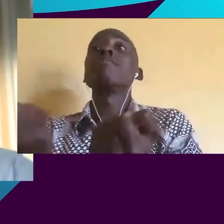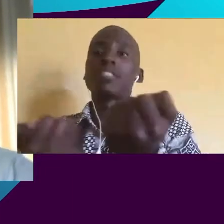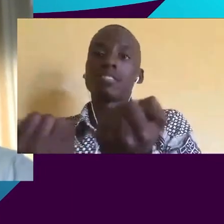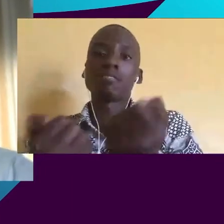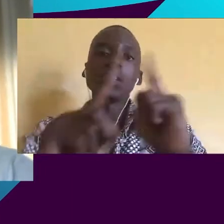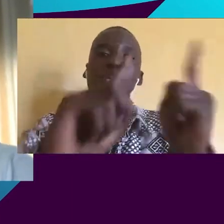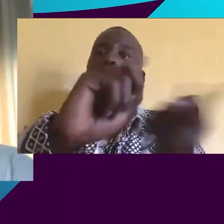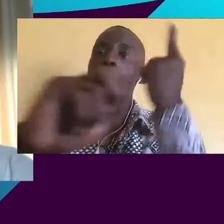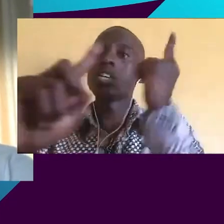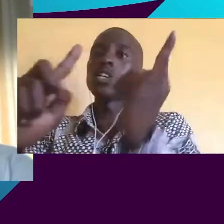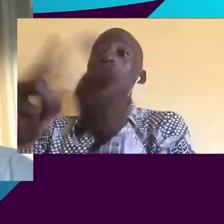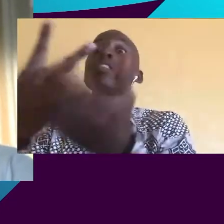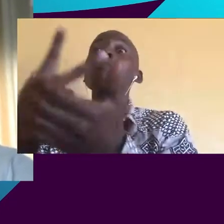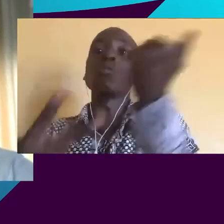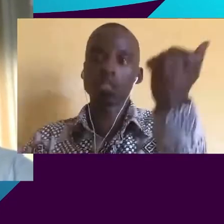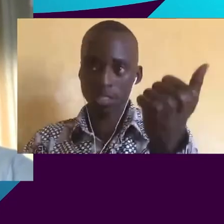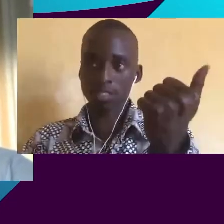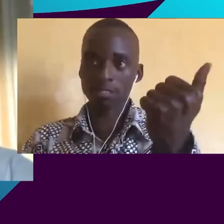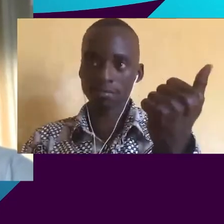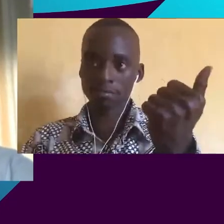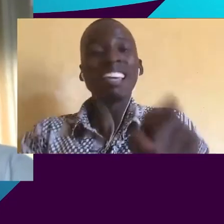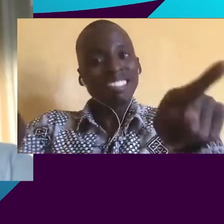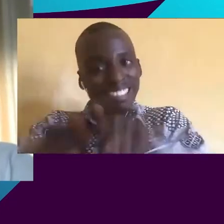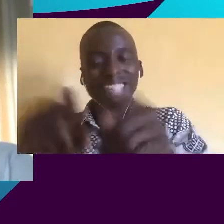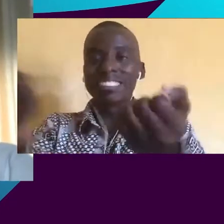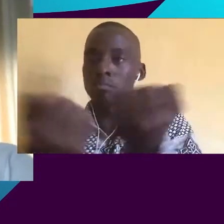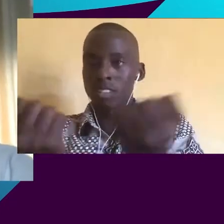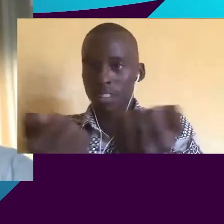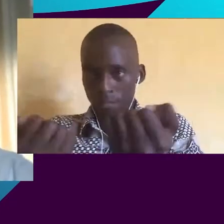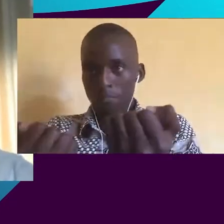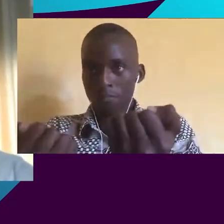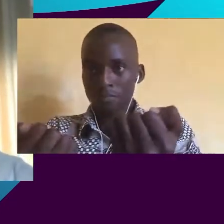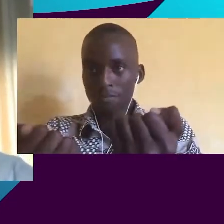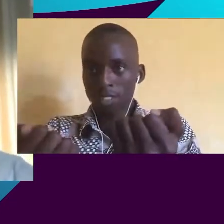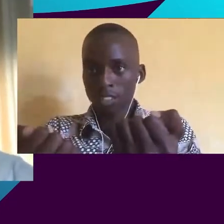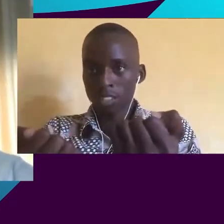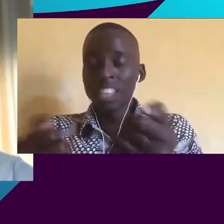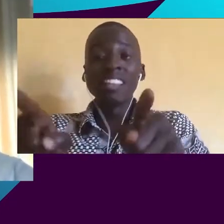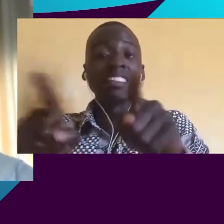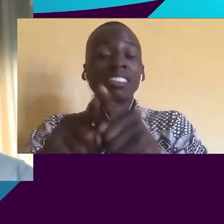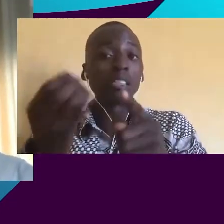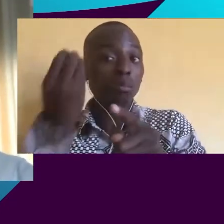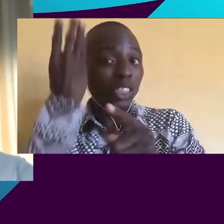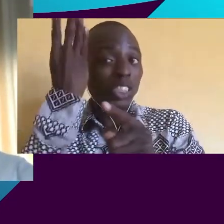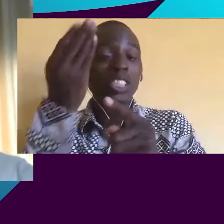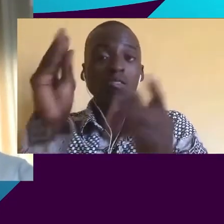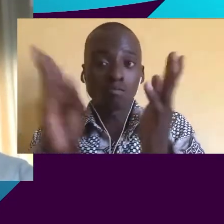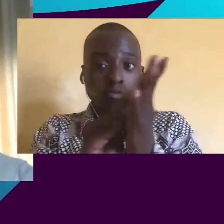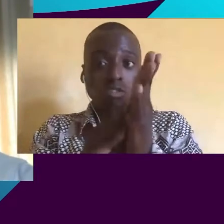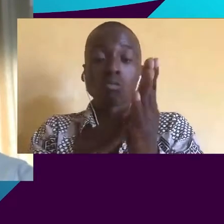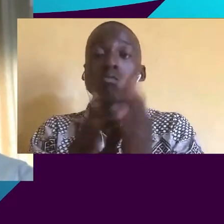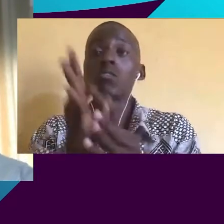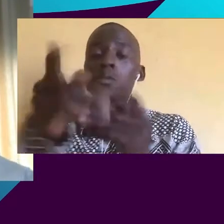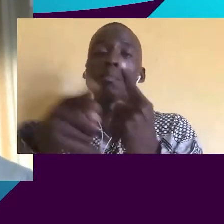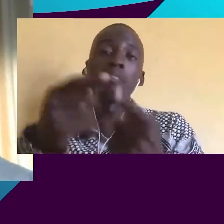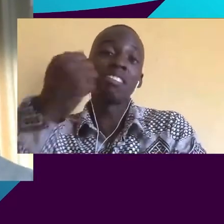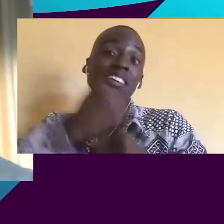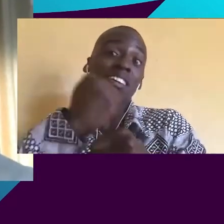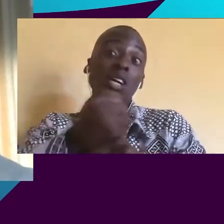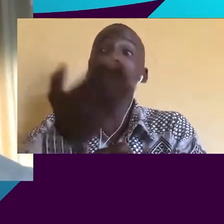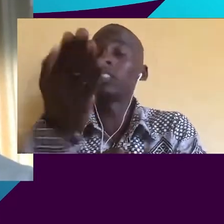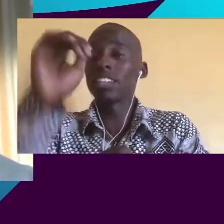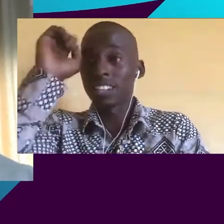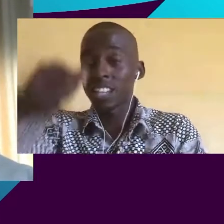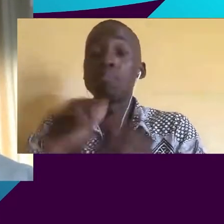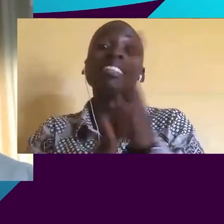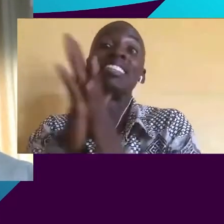Yeah, the same couple. Initiatives we put forward to maybe the young girl who is there can be inspired by this one